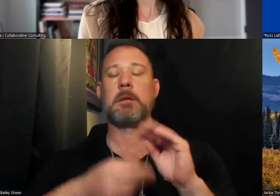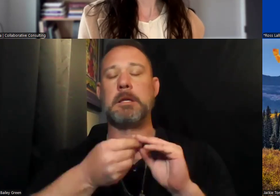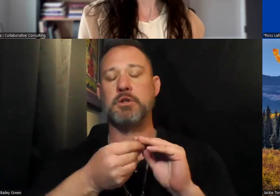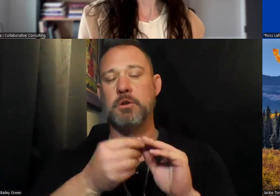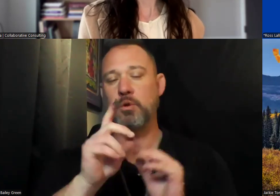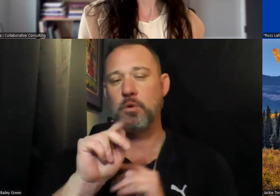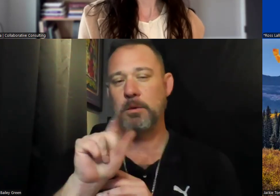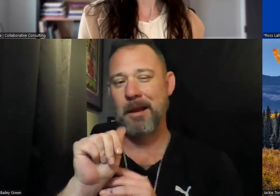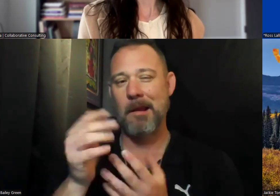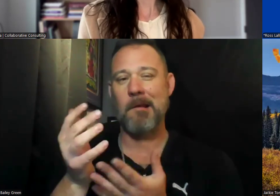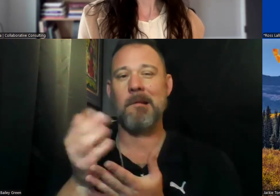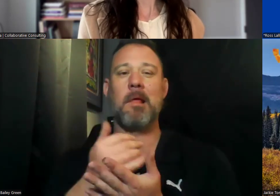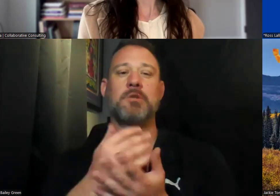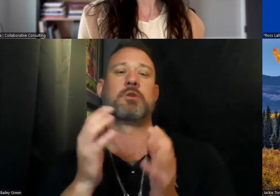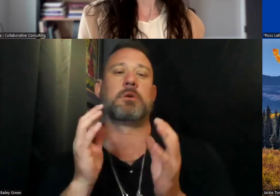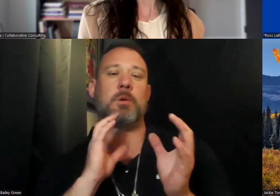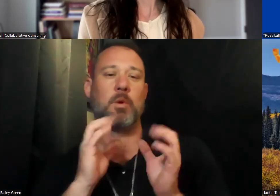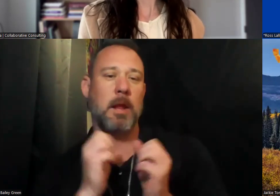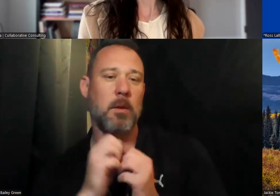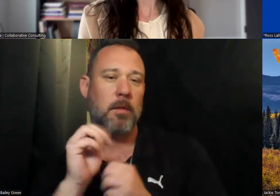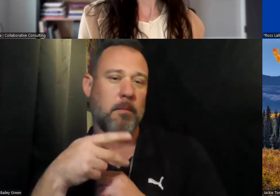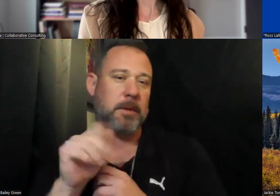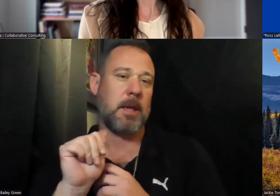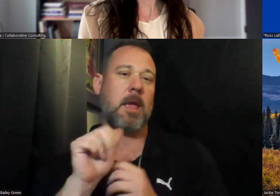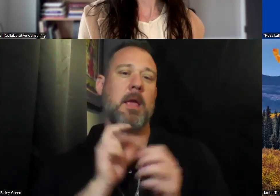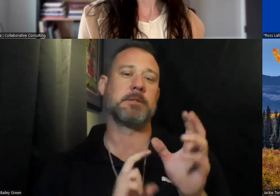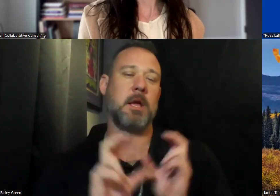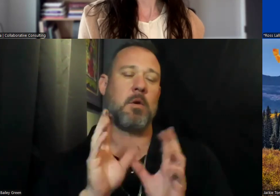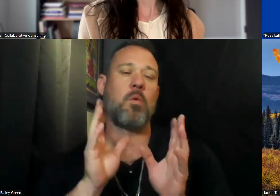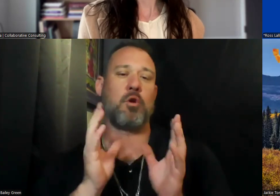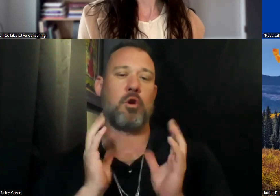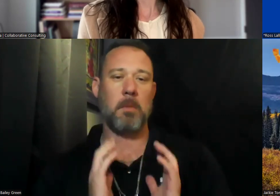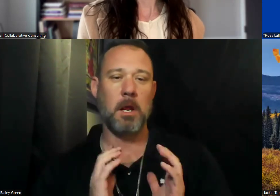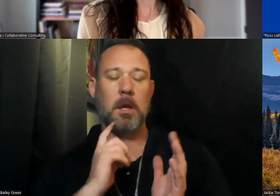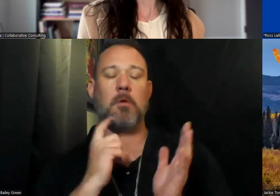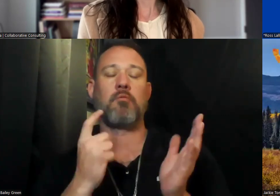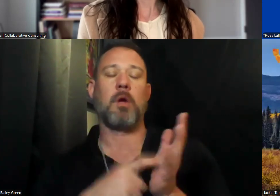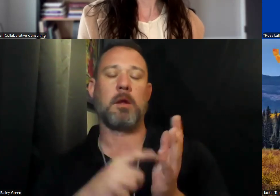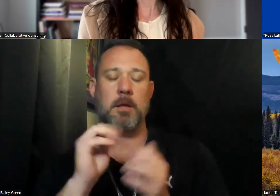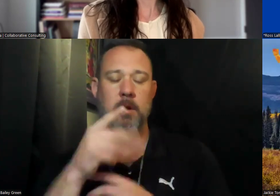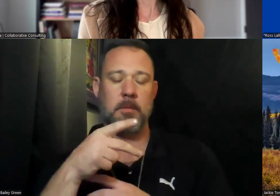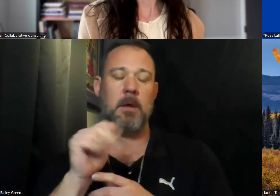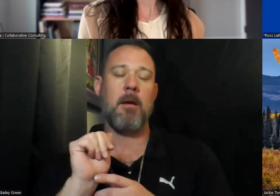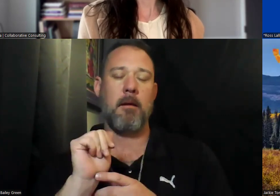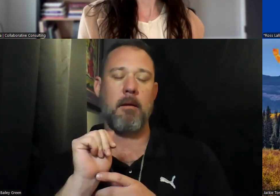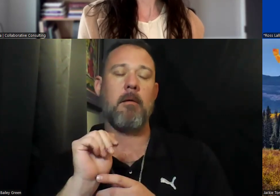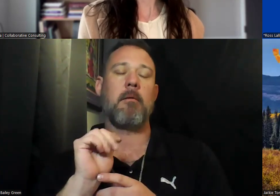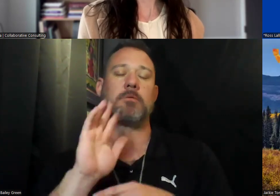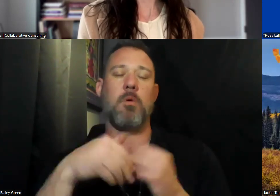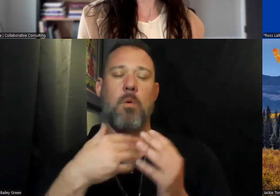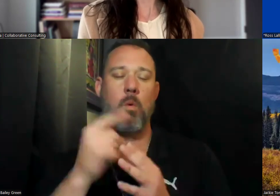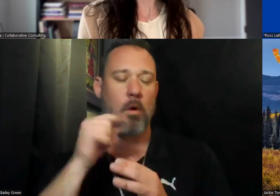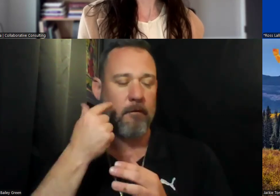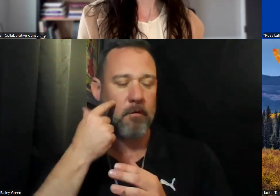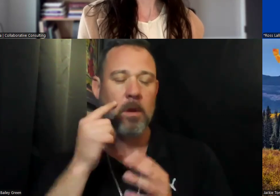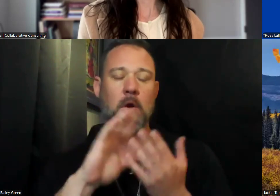data collection and speaking with the MPA stakeholder committees, recognizing that the Master Plan for Aging is a whole of government, whole